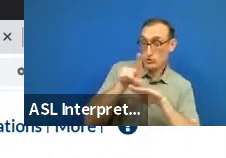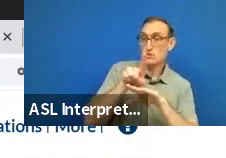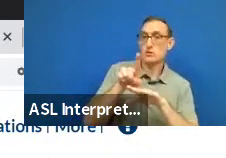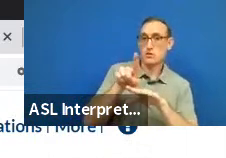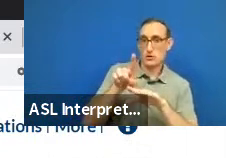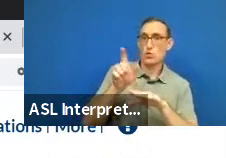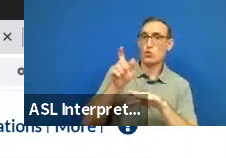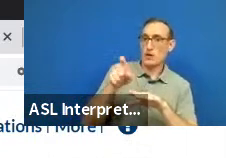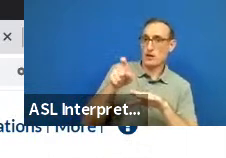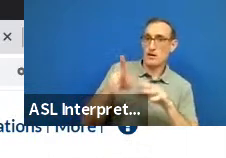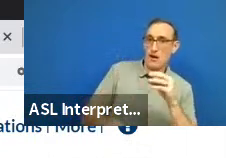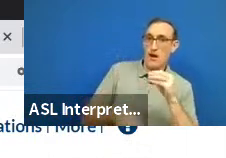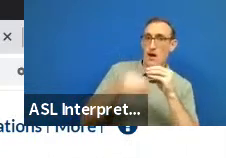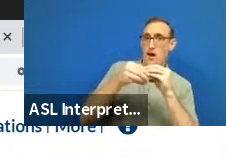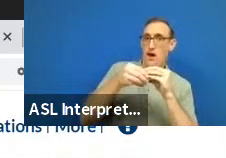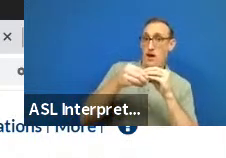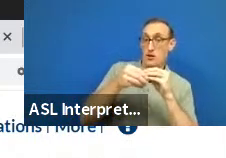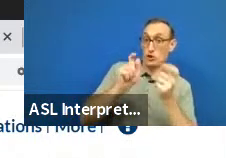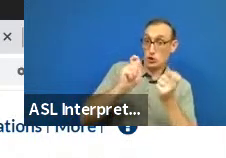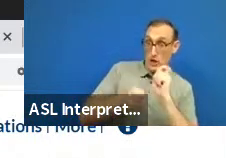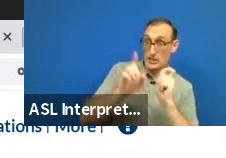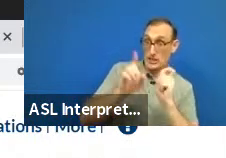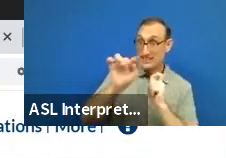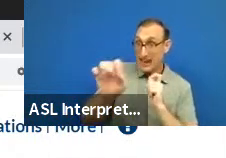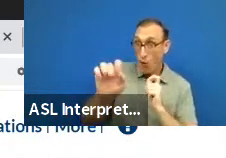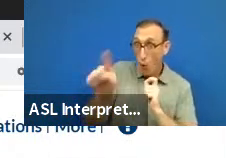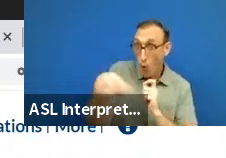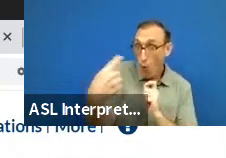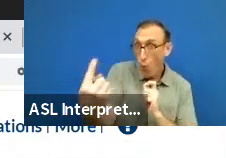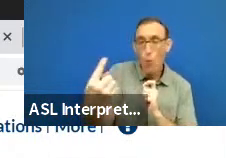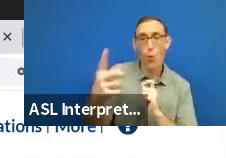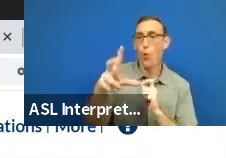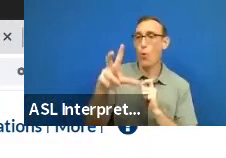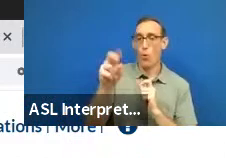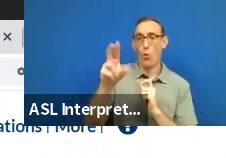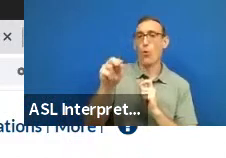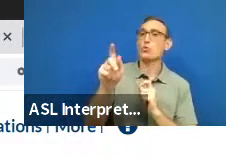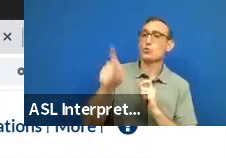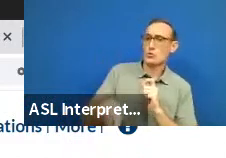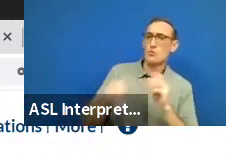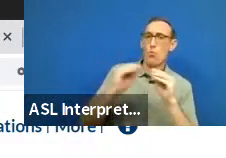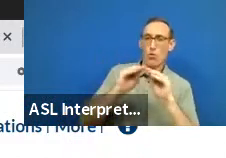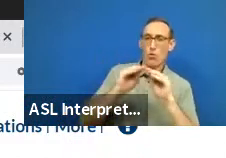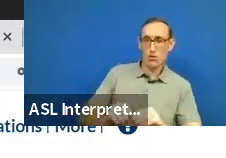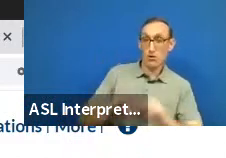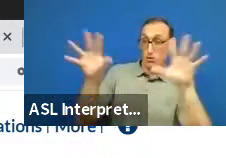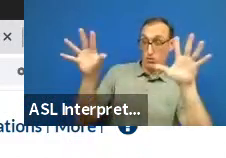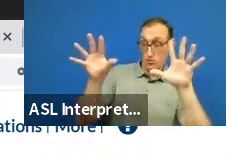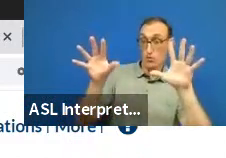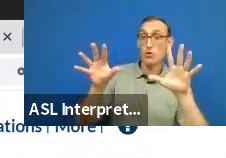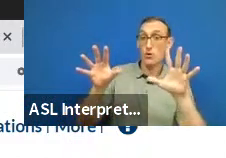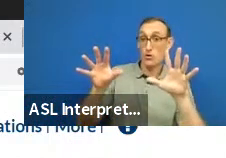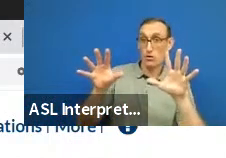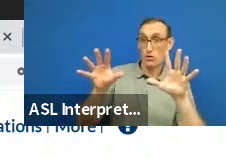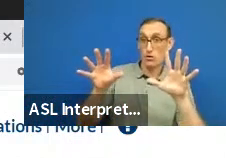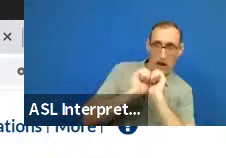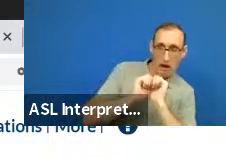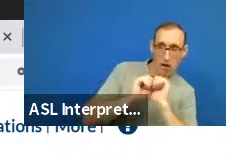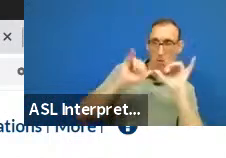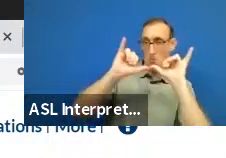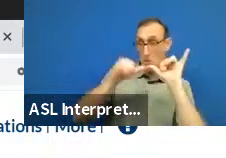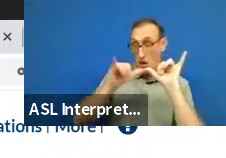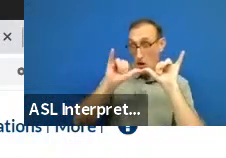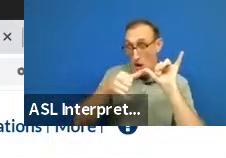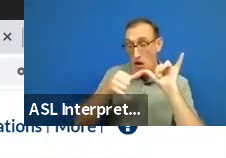just changing the dates on the policies. And I think it should be more explicit, or it could be more explicit as a means of measuring